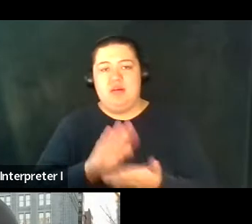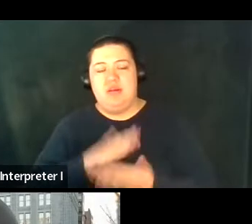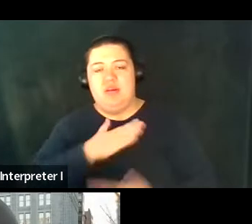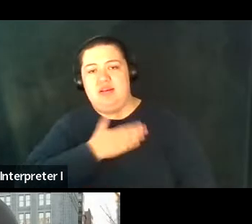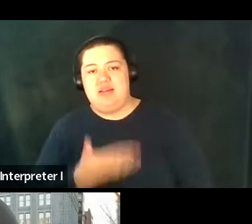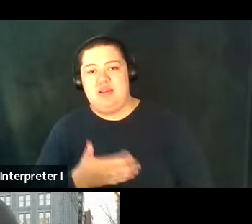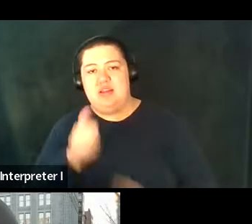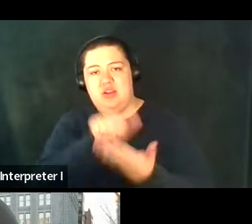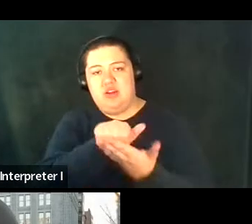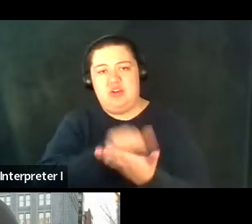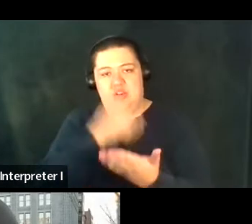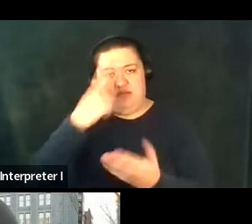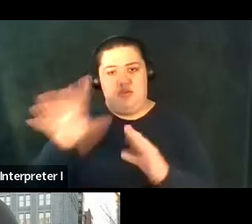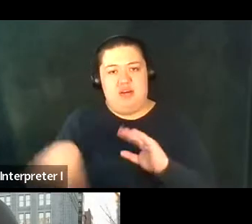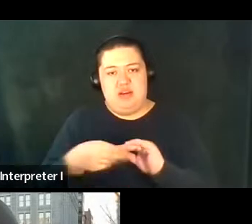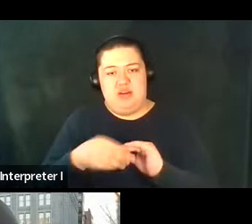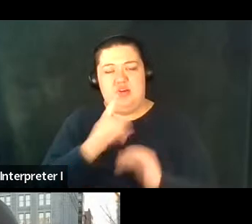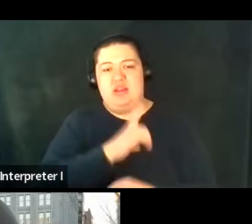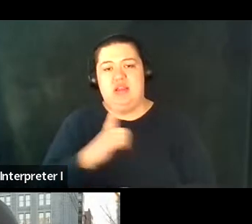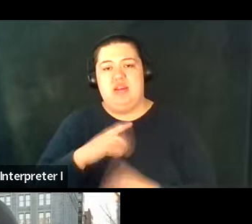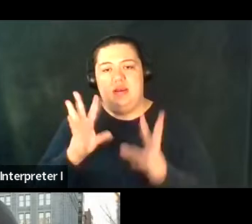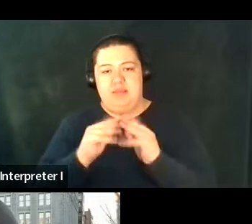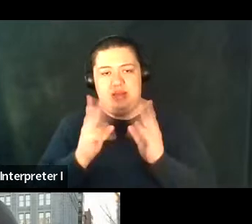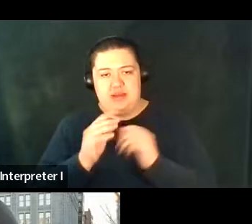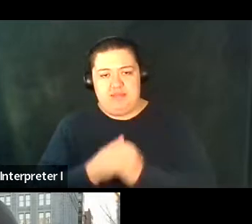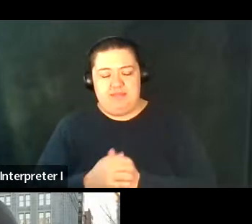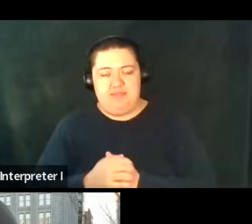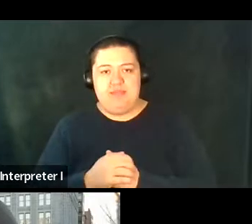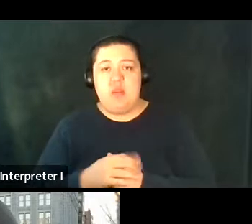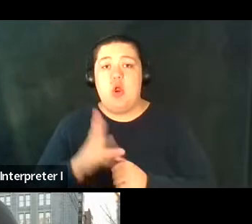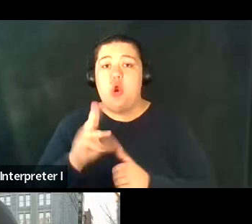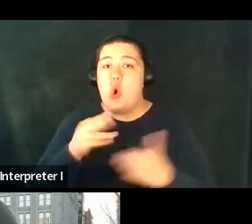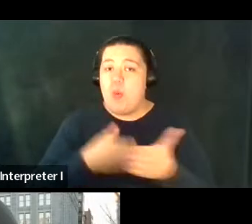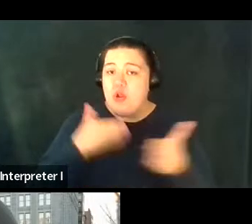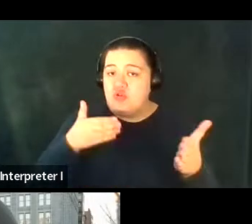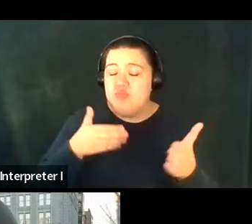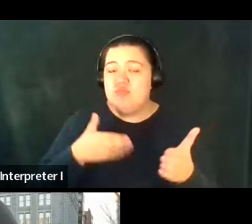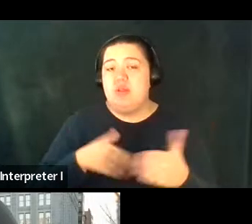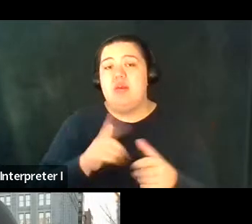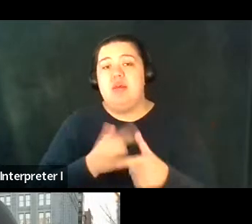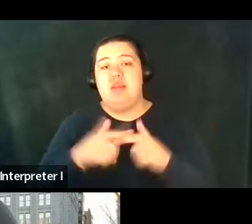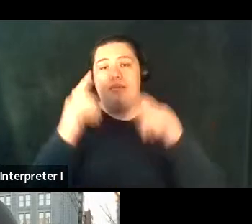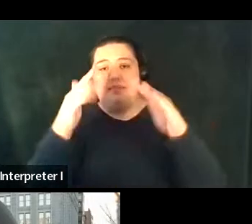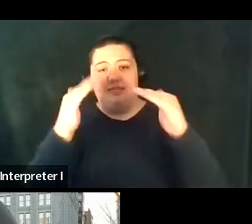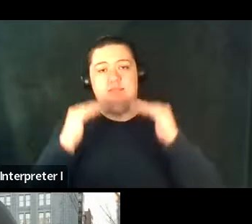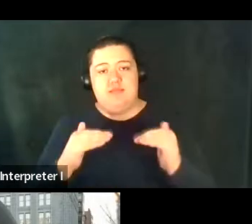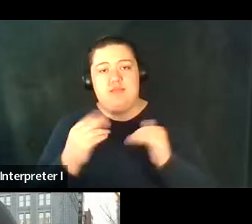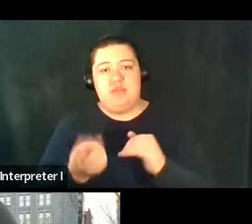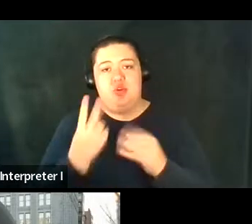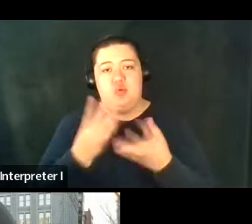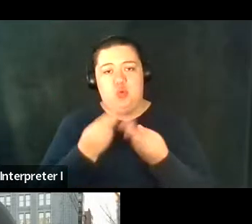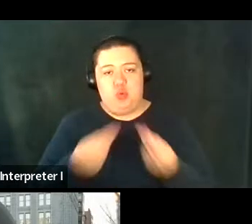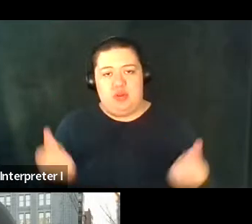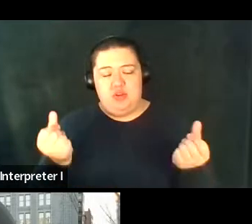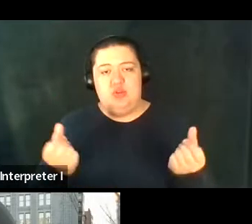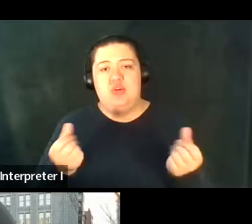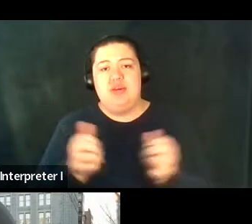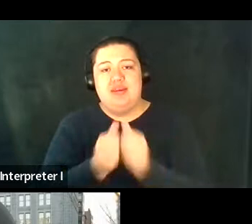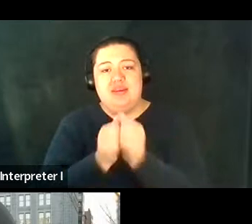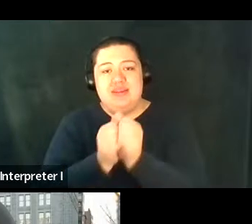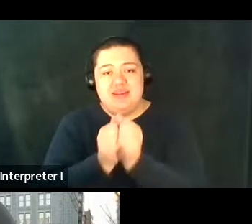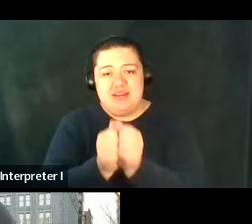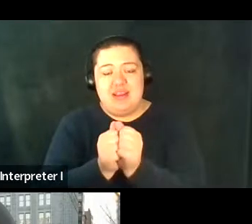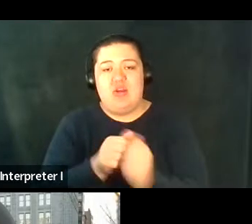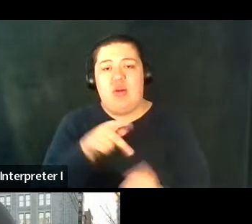today's additional legislative meeting. If there's no objection, I'm going to move the next two resolutions together. That's